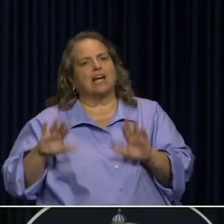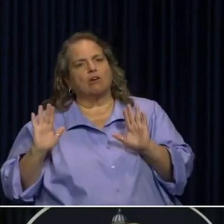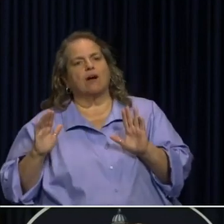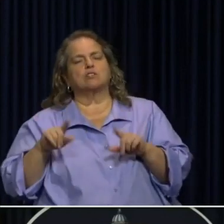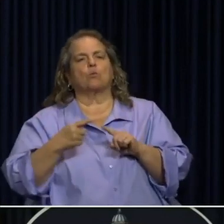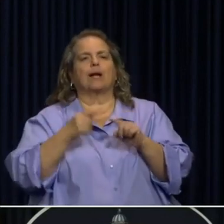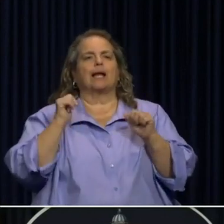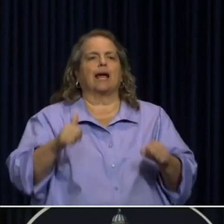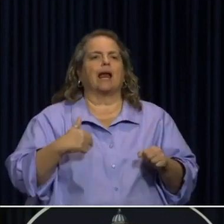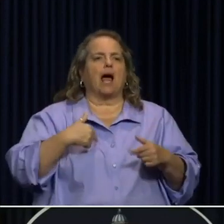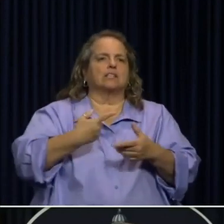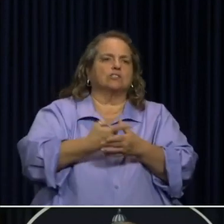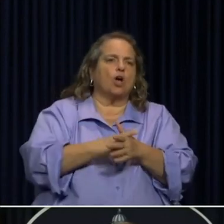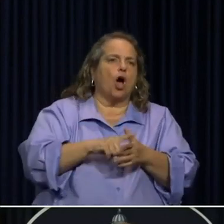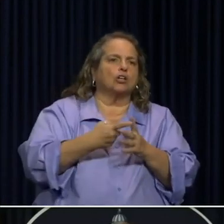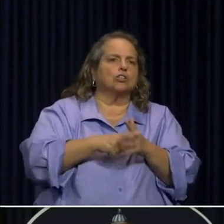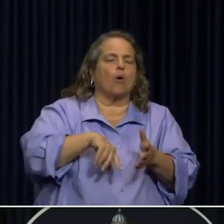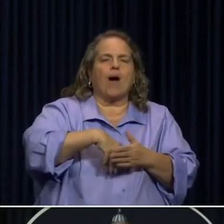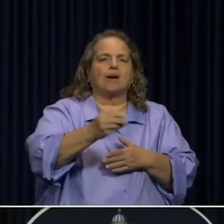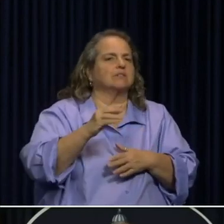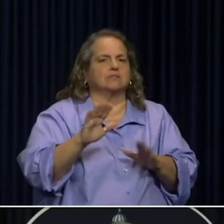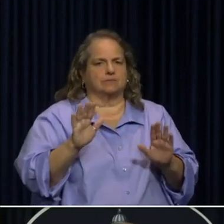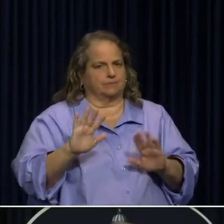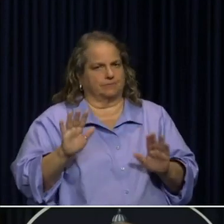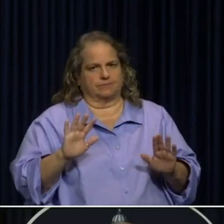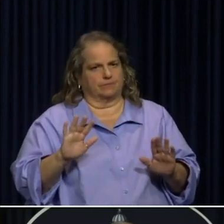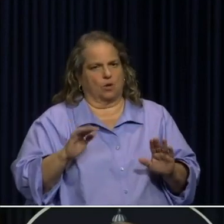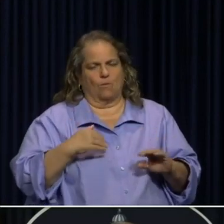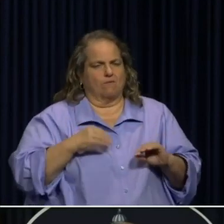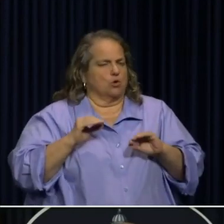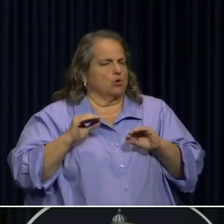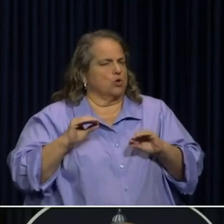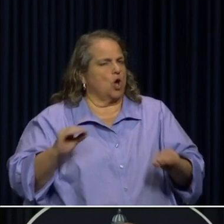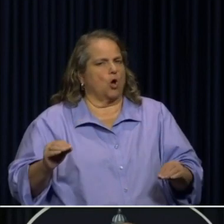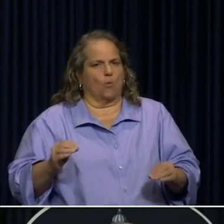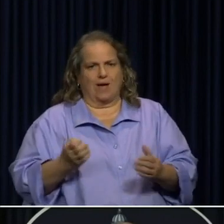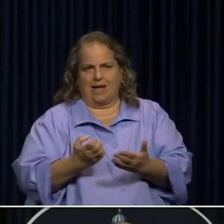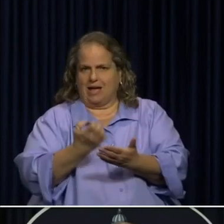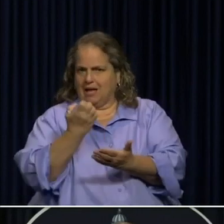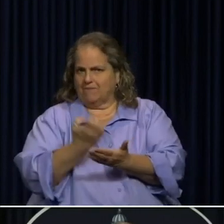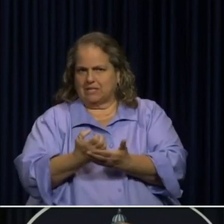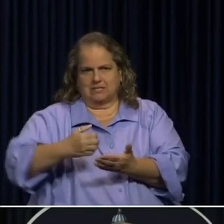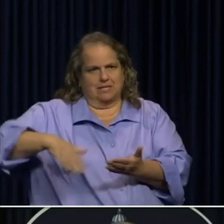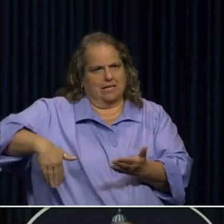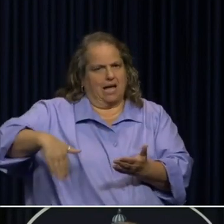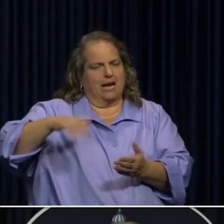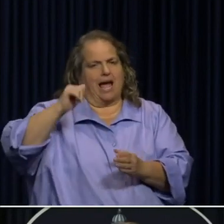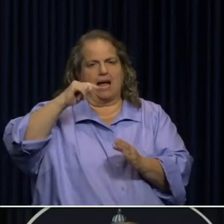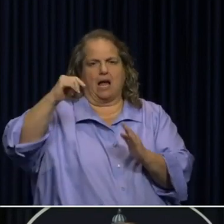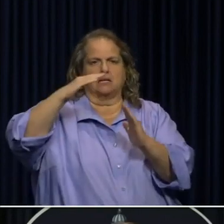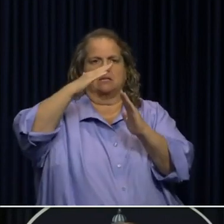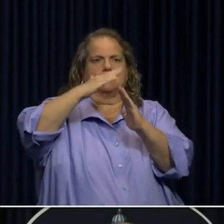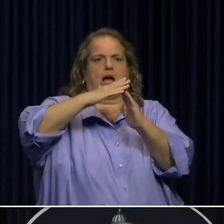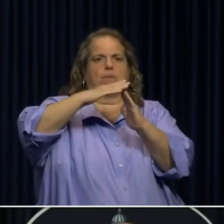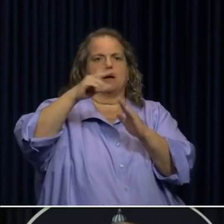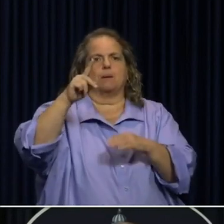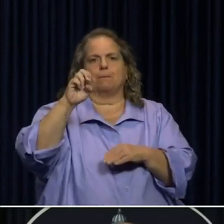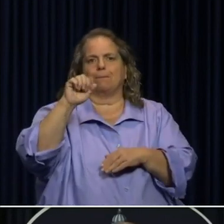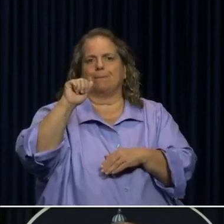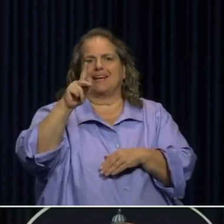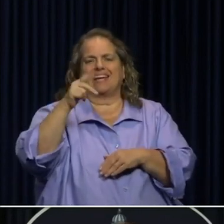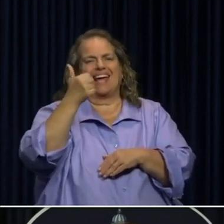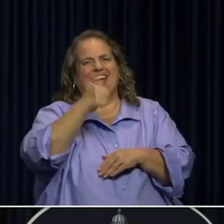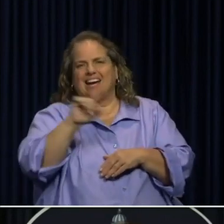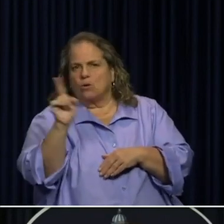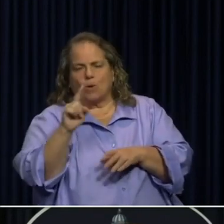that we're making? We haven't had direct evidence of a peak at the moment anywhere in the United States